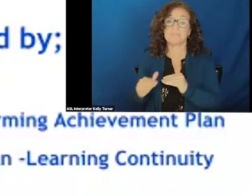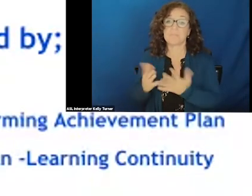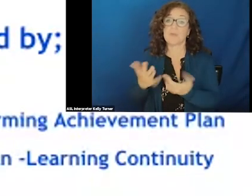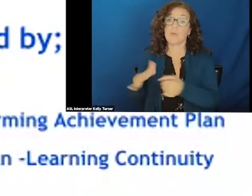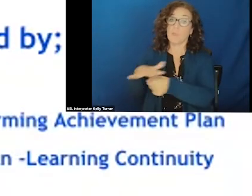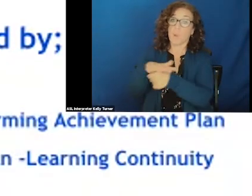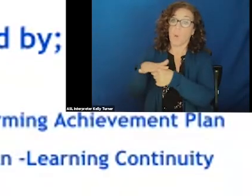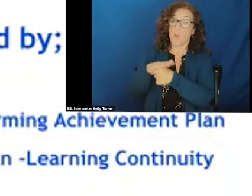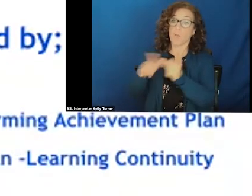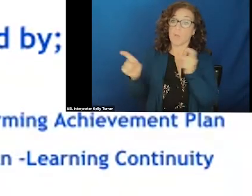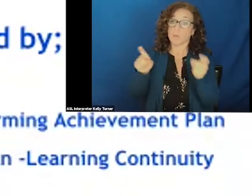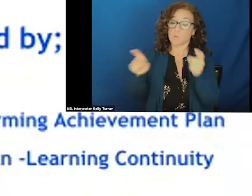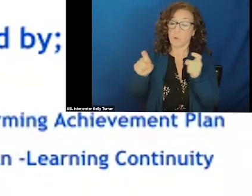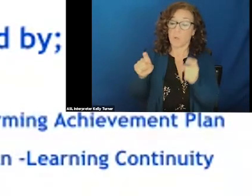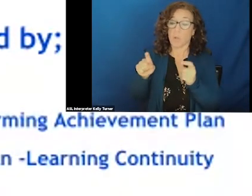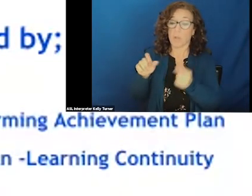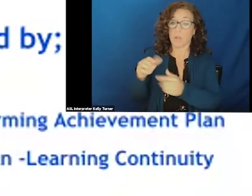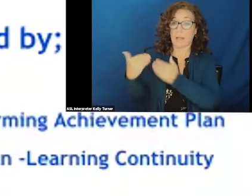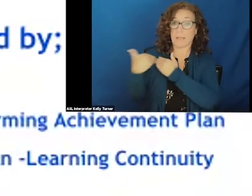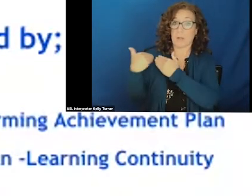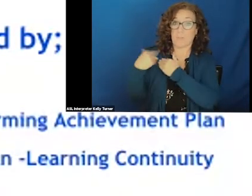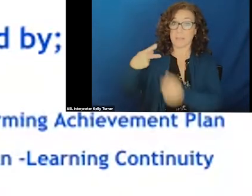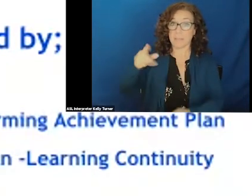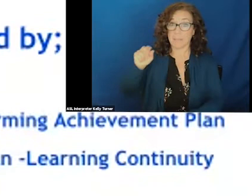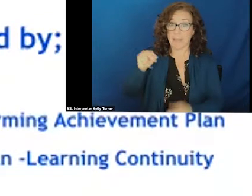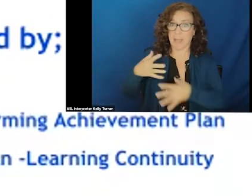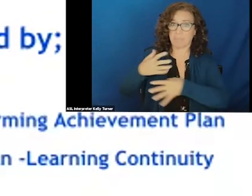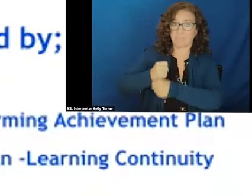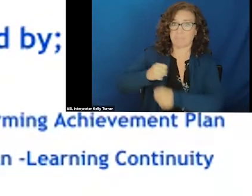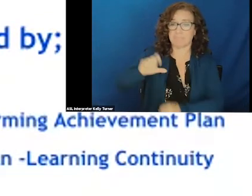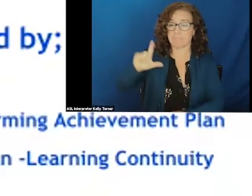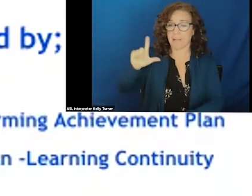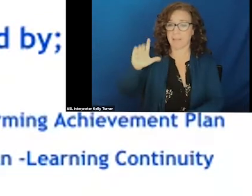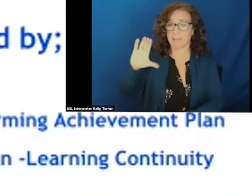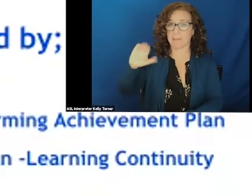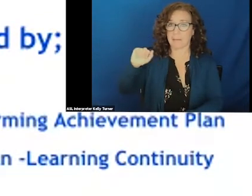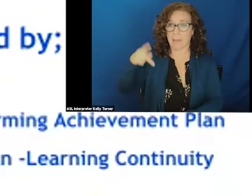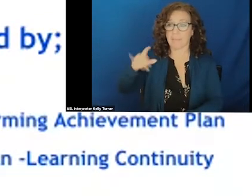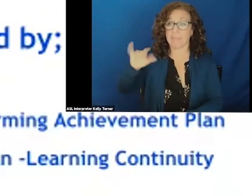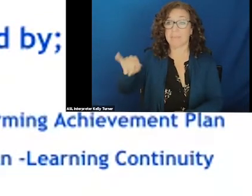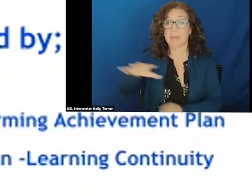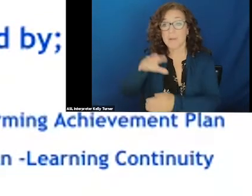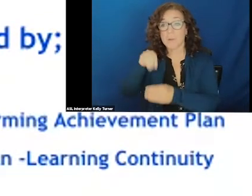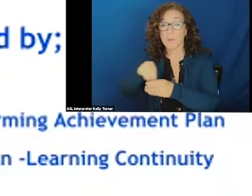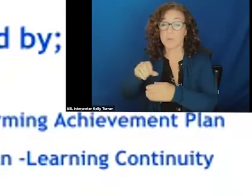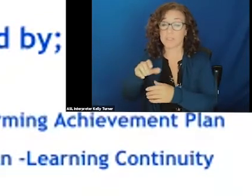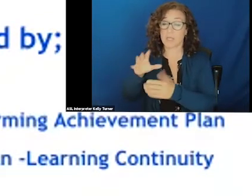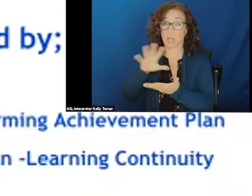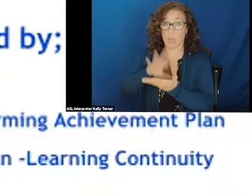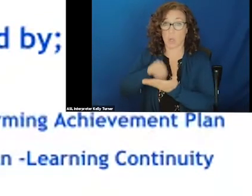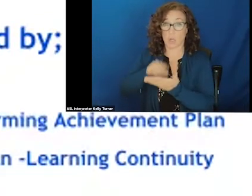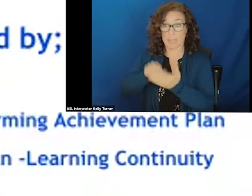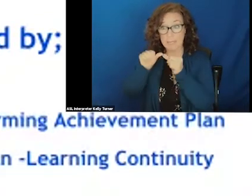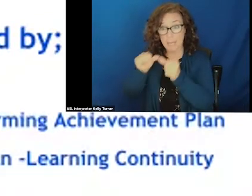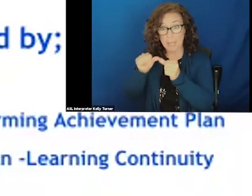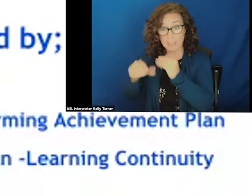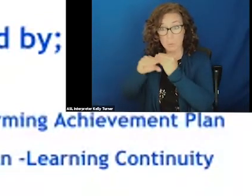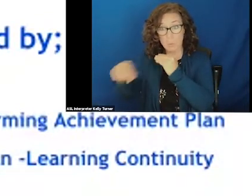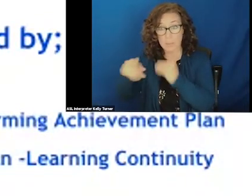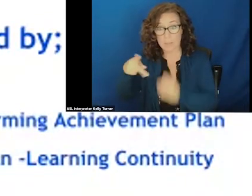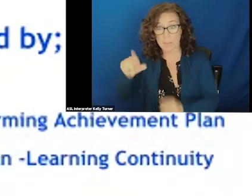plan, the significant disproportionality plan, the Black Youth Demands in June